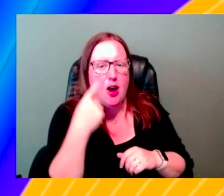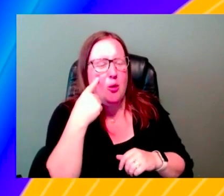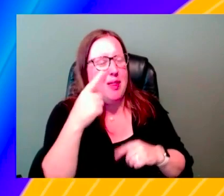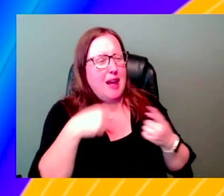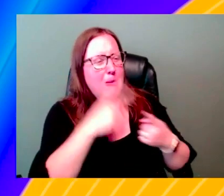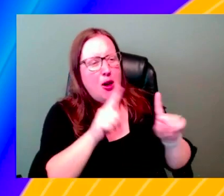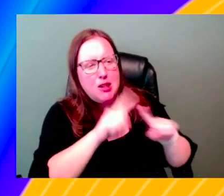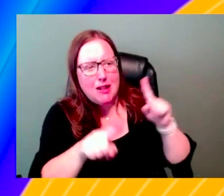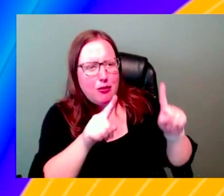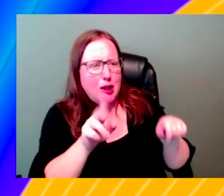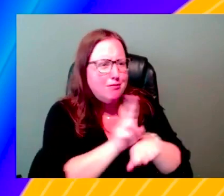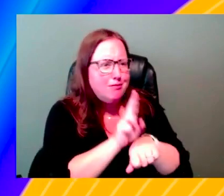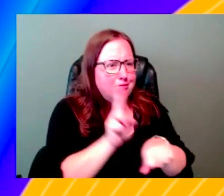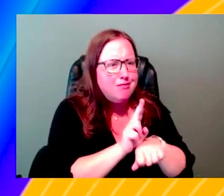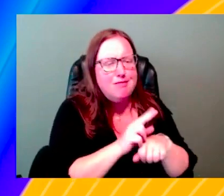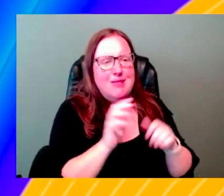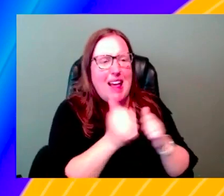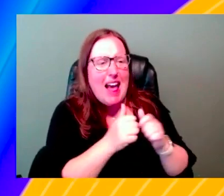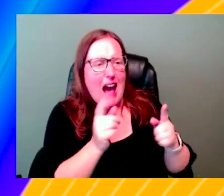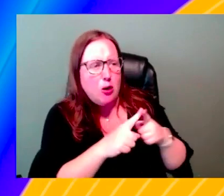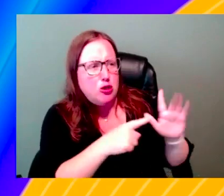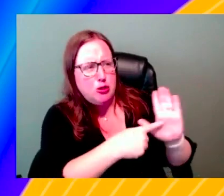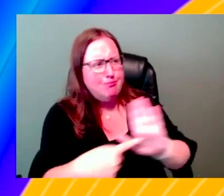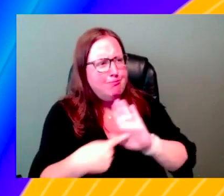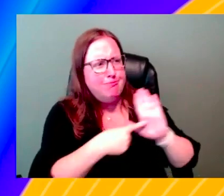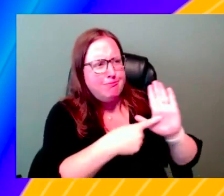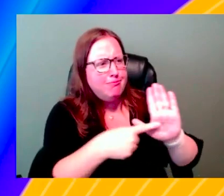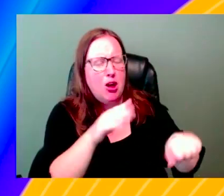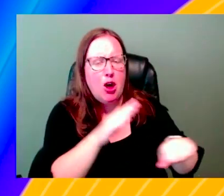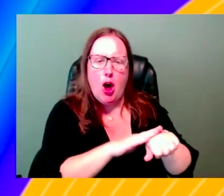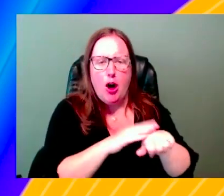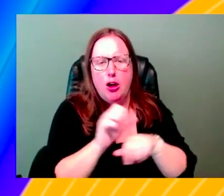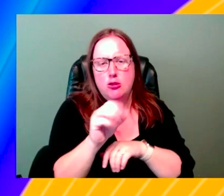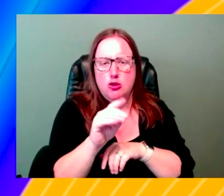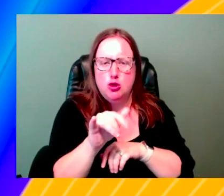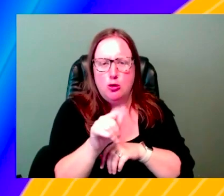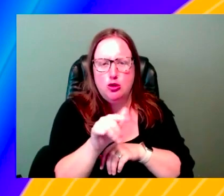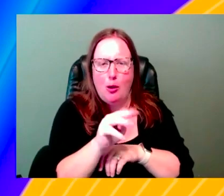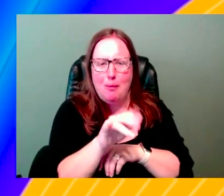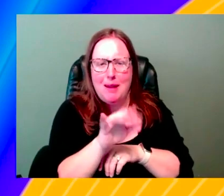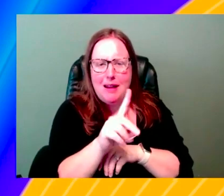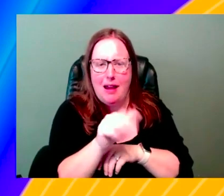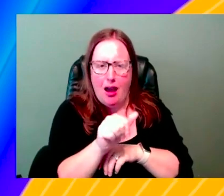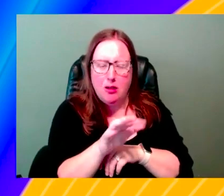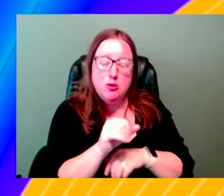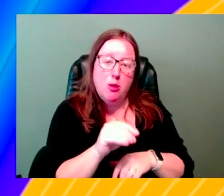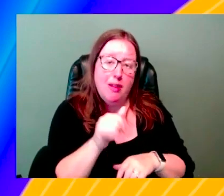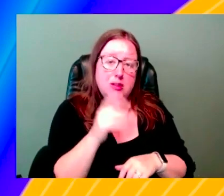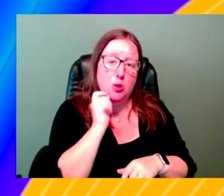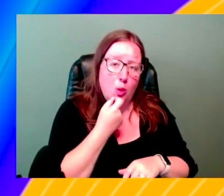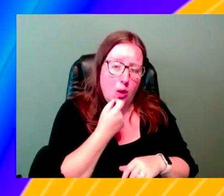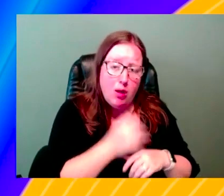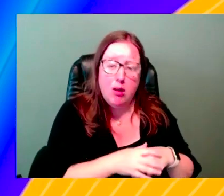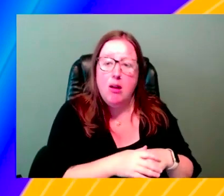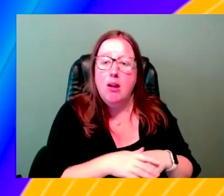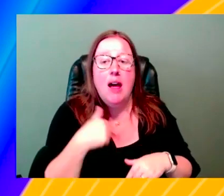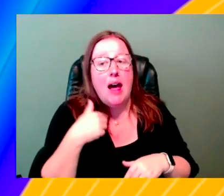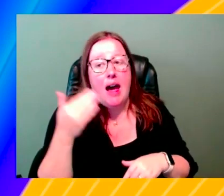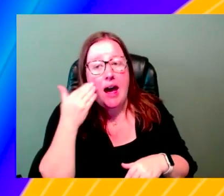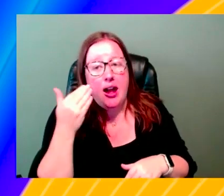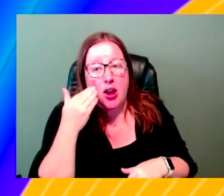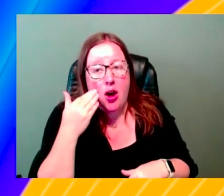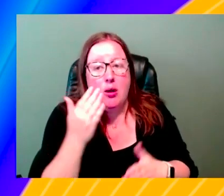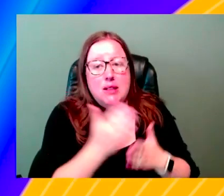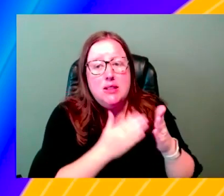up their social media presence. So I could definitely see this kind of thing starting to pop up. And so I know that there's also people, because we've got so